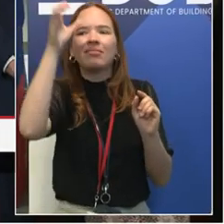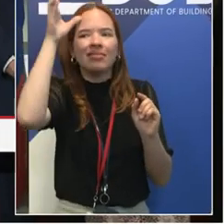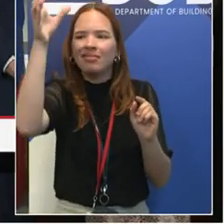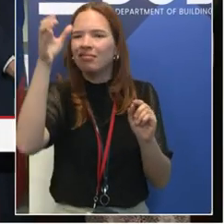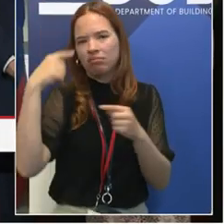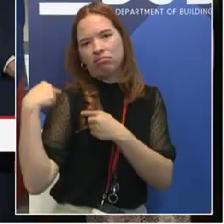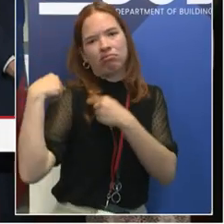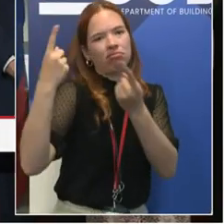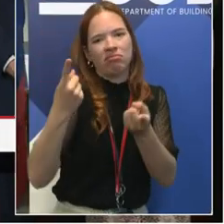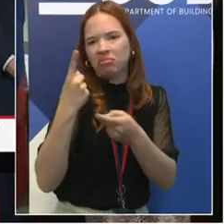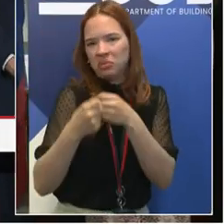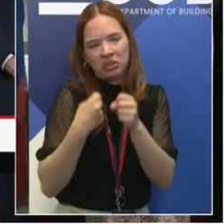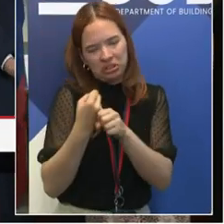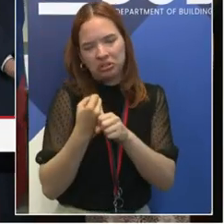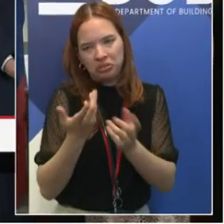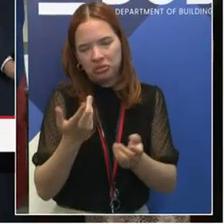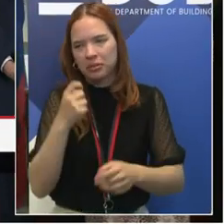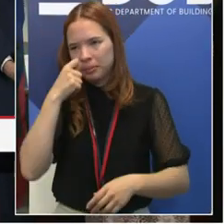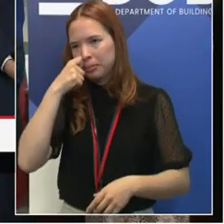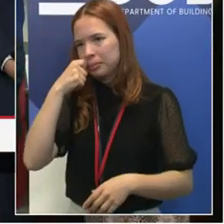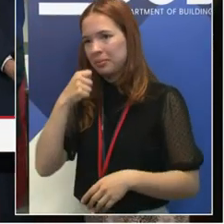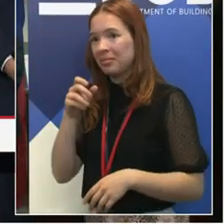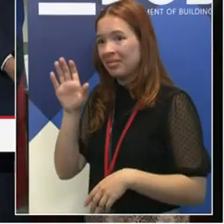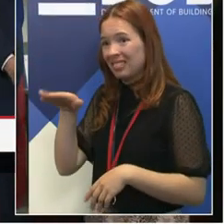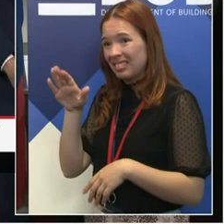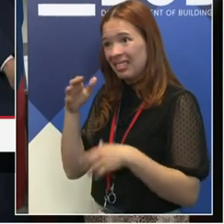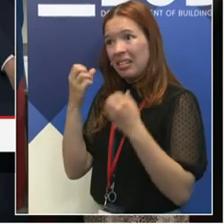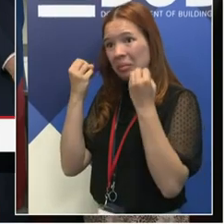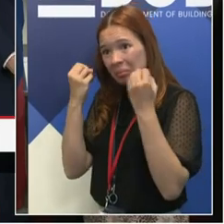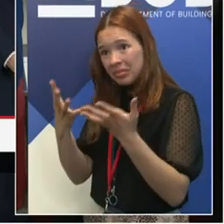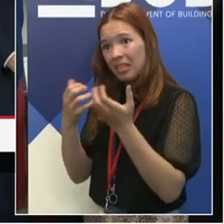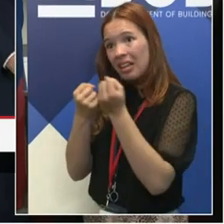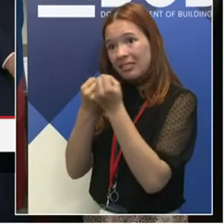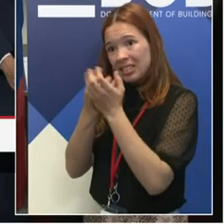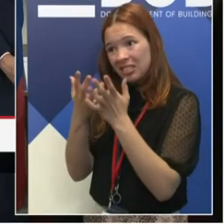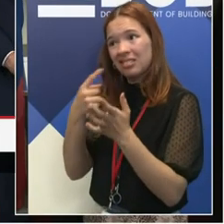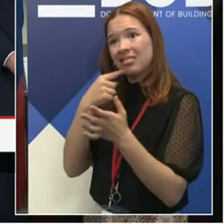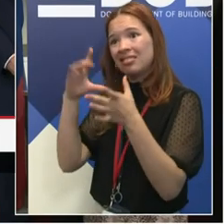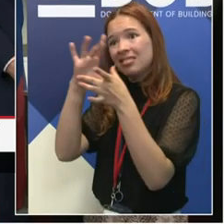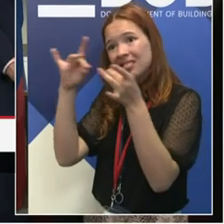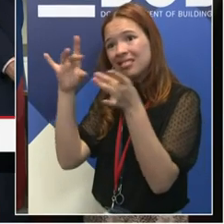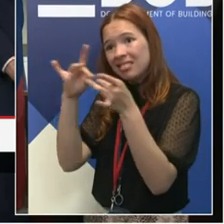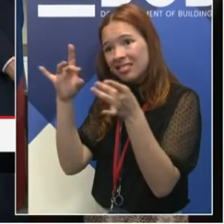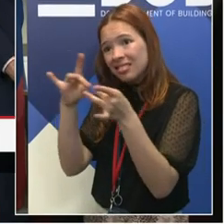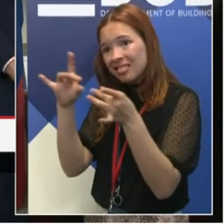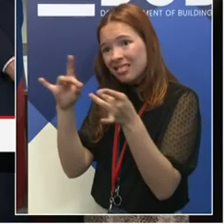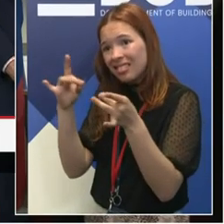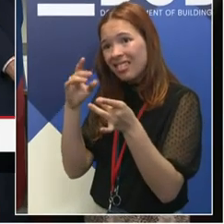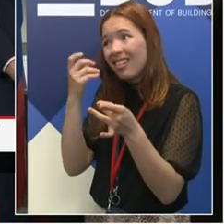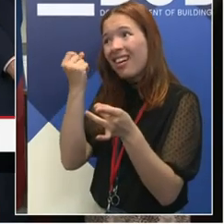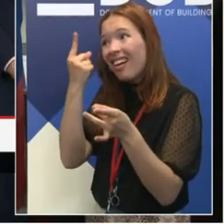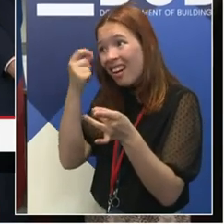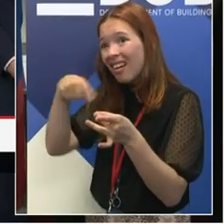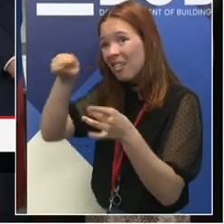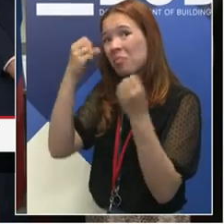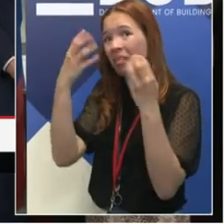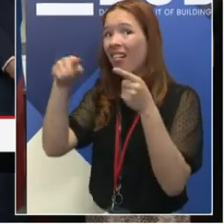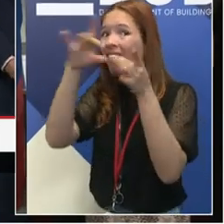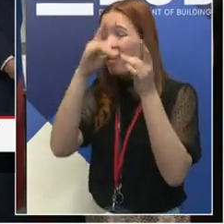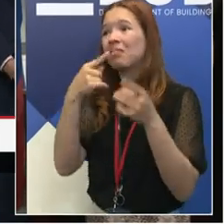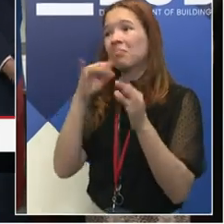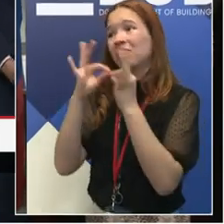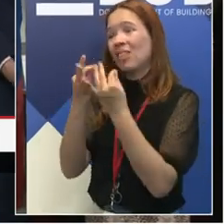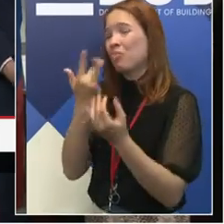have been hearing from advocates that there are families here now who are choosing to stay here who don't have a place to stay. A lot of those advocates